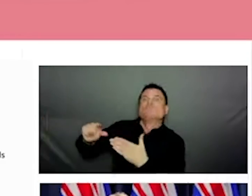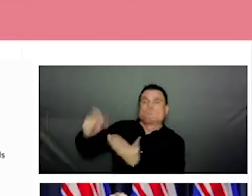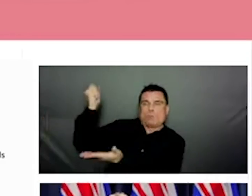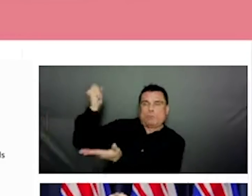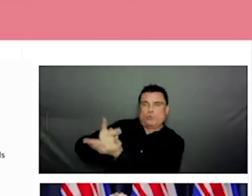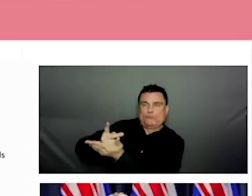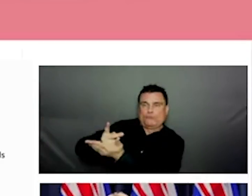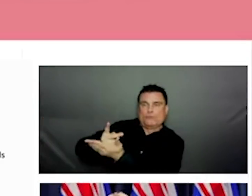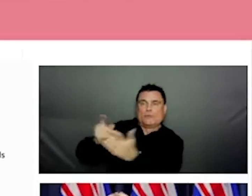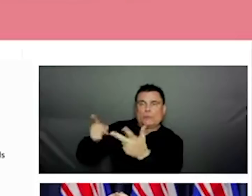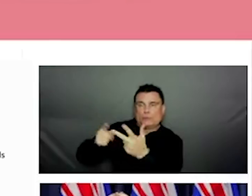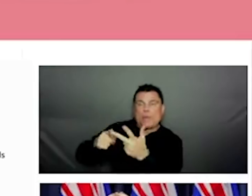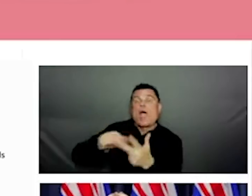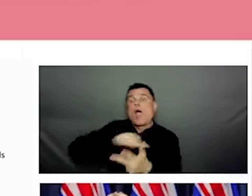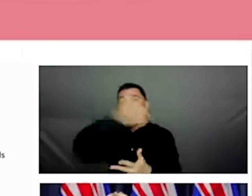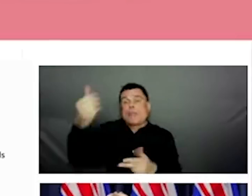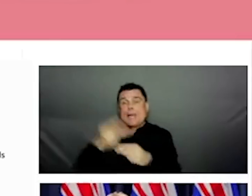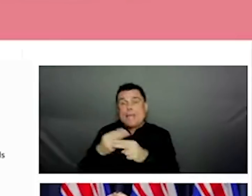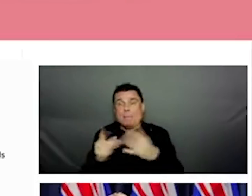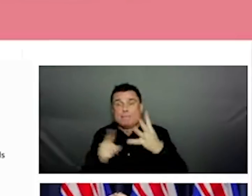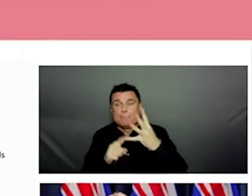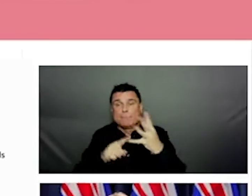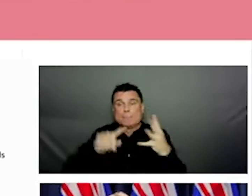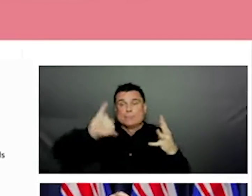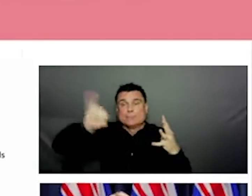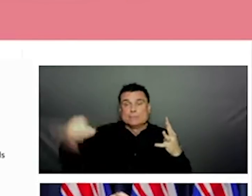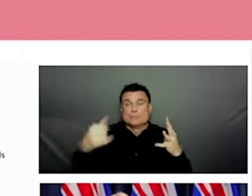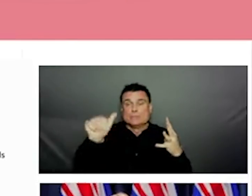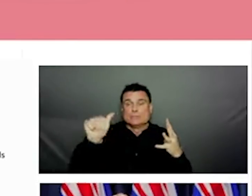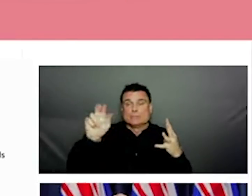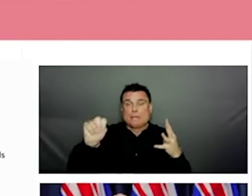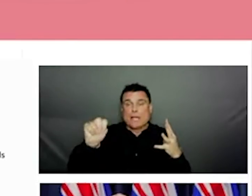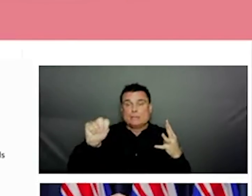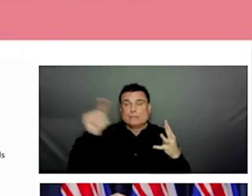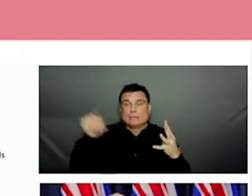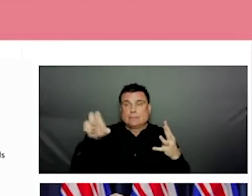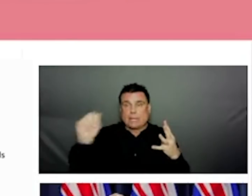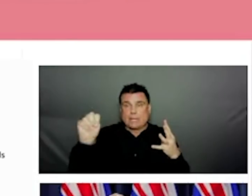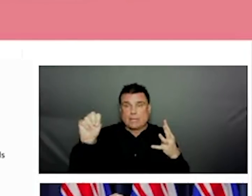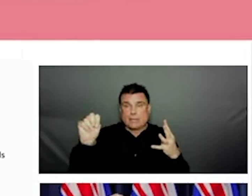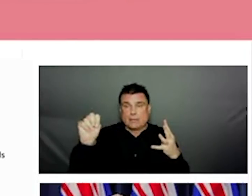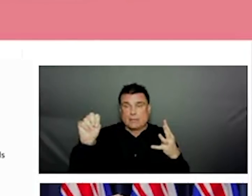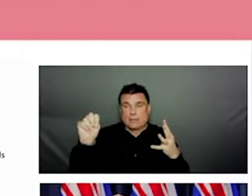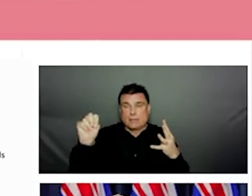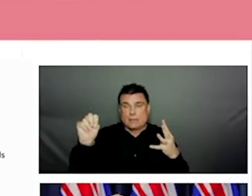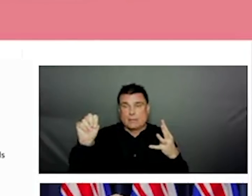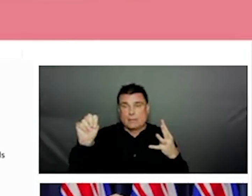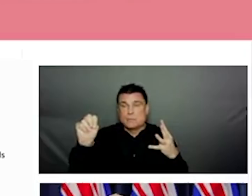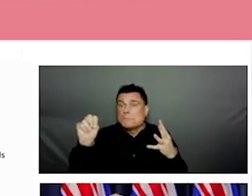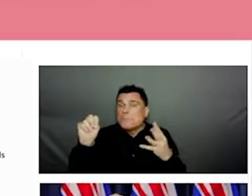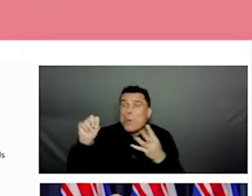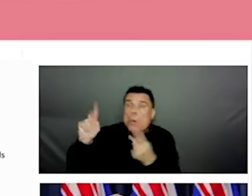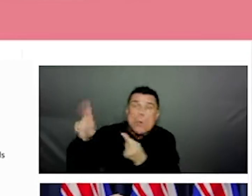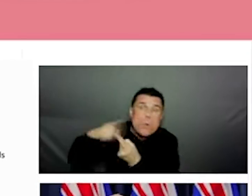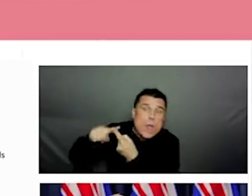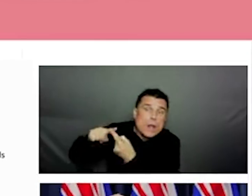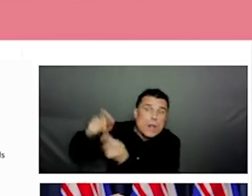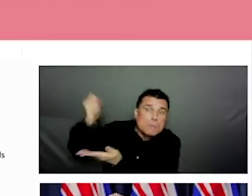for use in Canada sometime in the first quarter of this year as well.